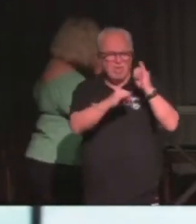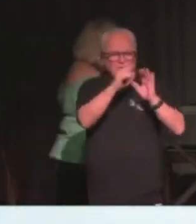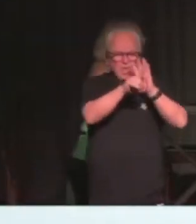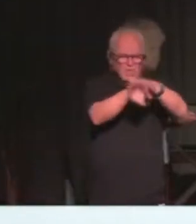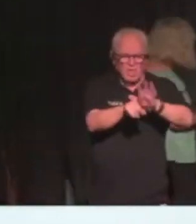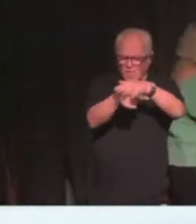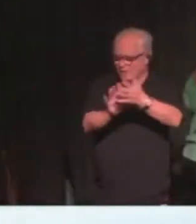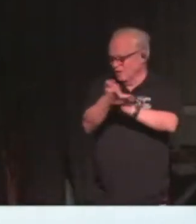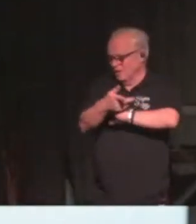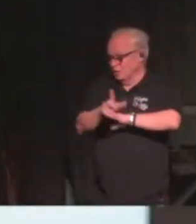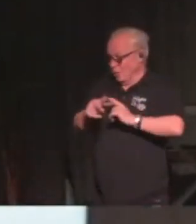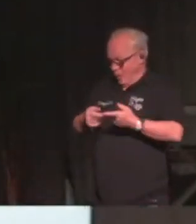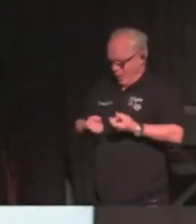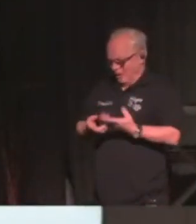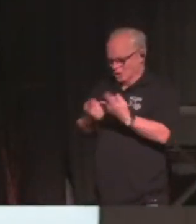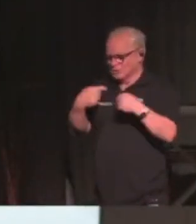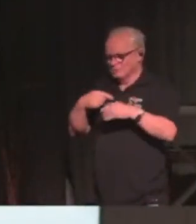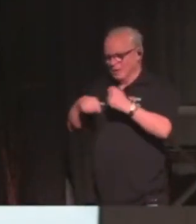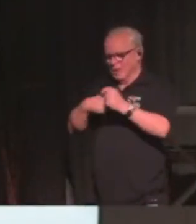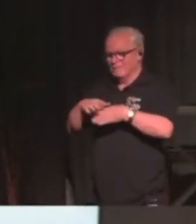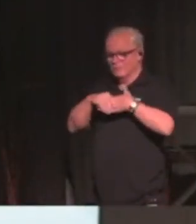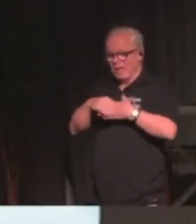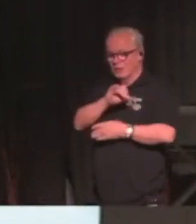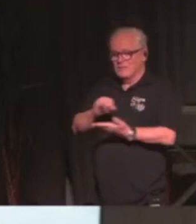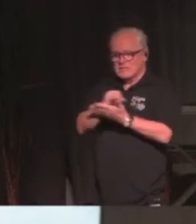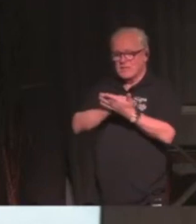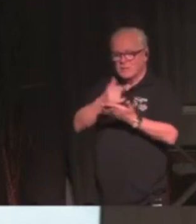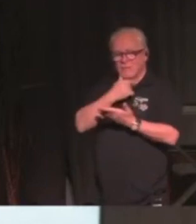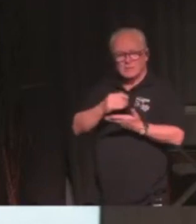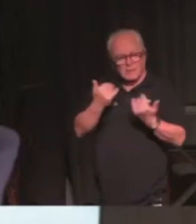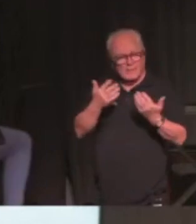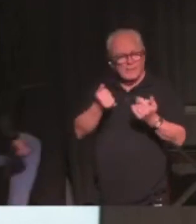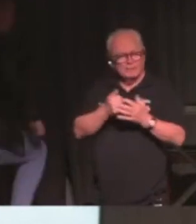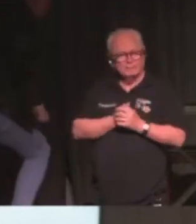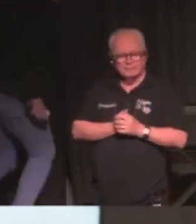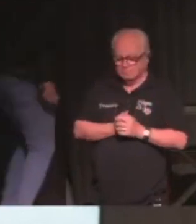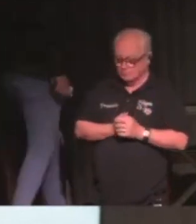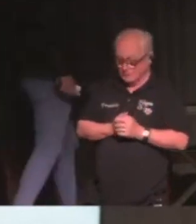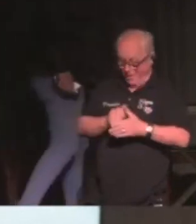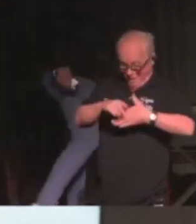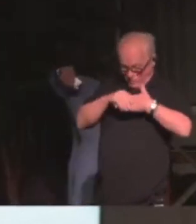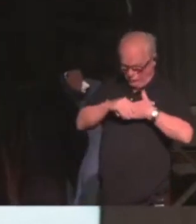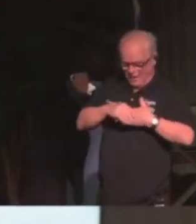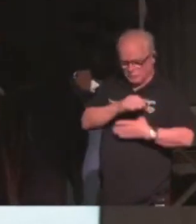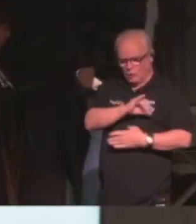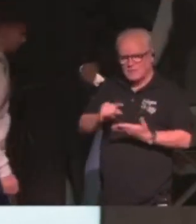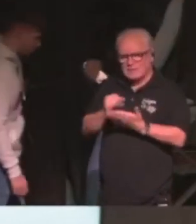The friend of sinners. Come on. The friend of